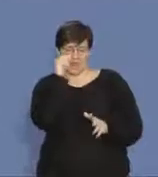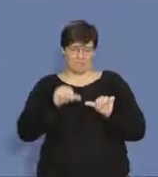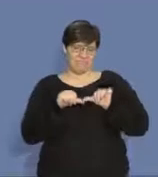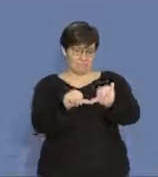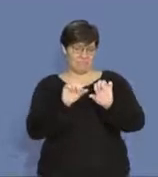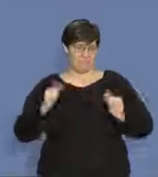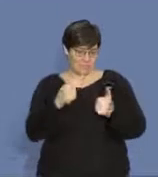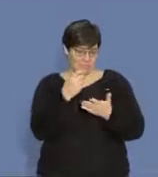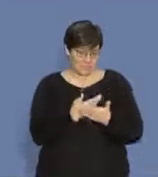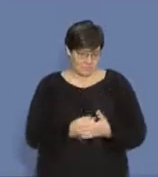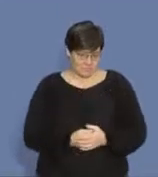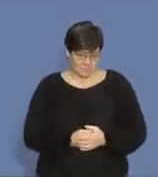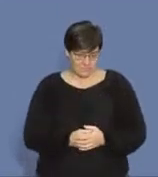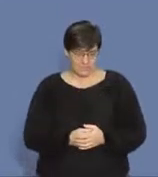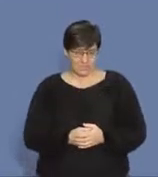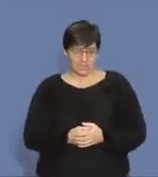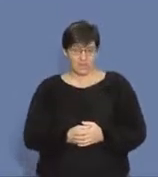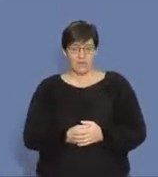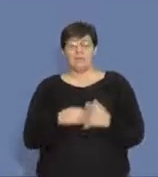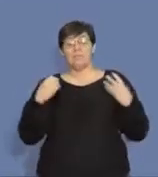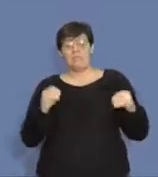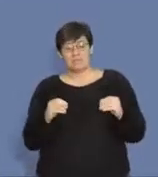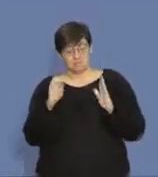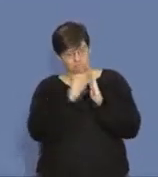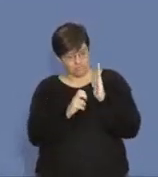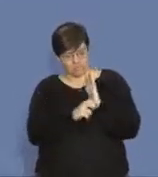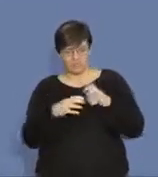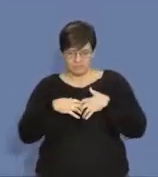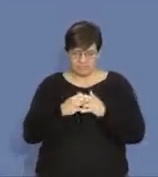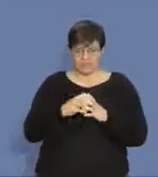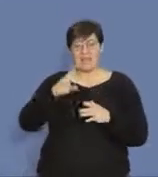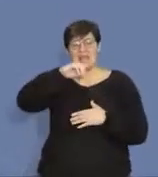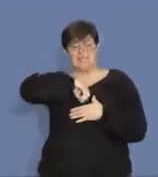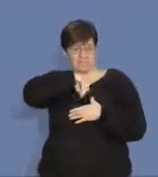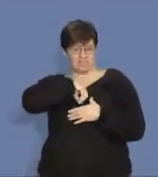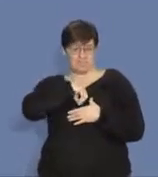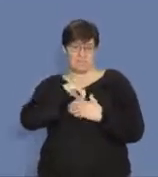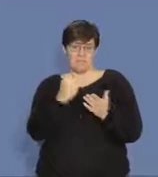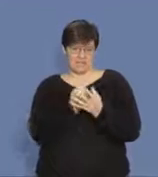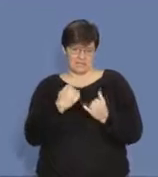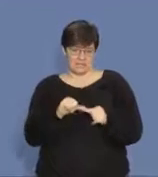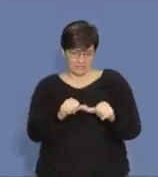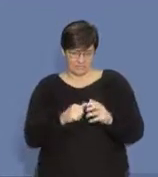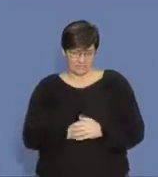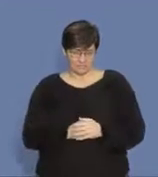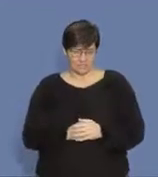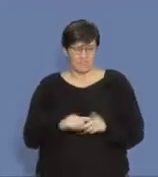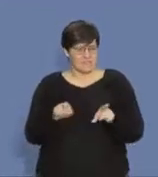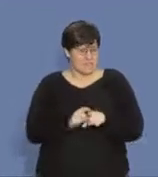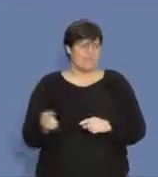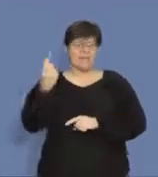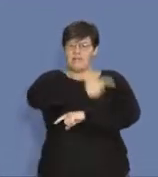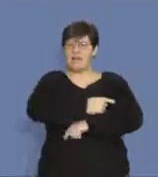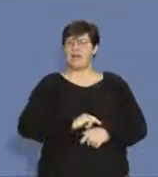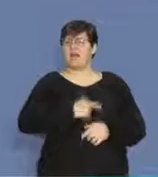Good business practice must uphold integrity, a very important word, even in our